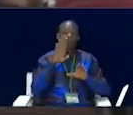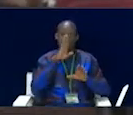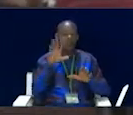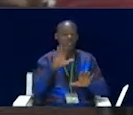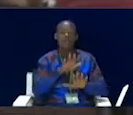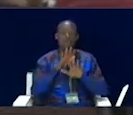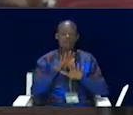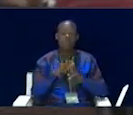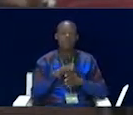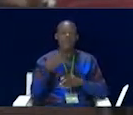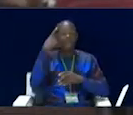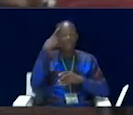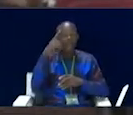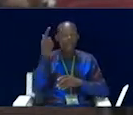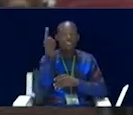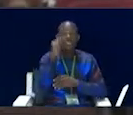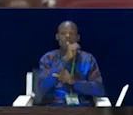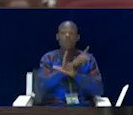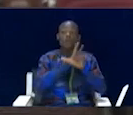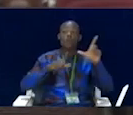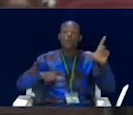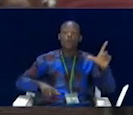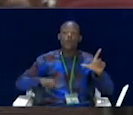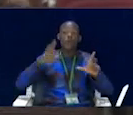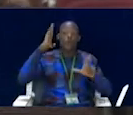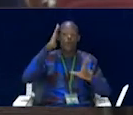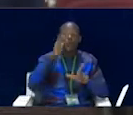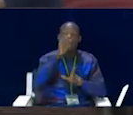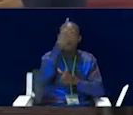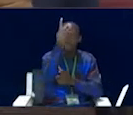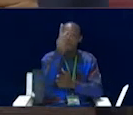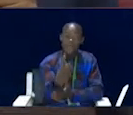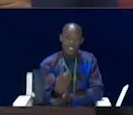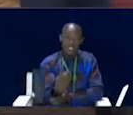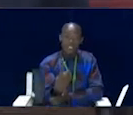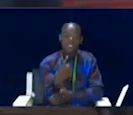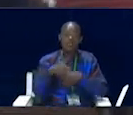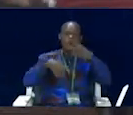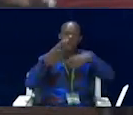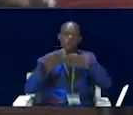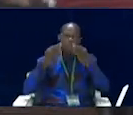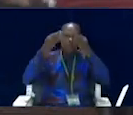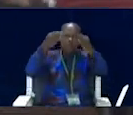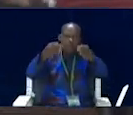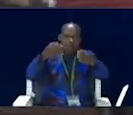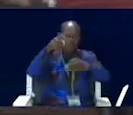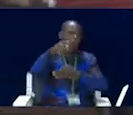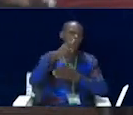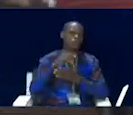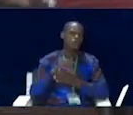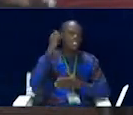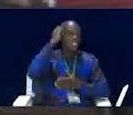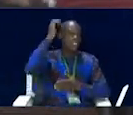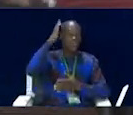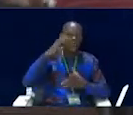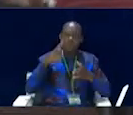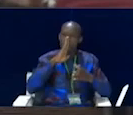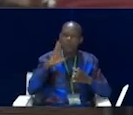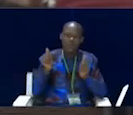discouraged. For the Lord will personally go ahead of you. He will be with